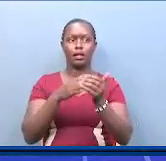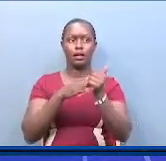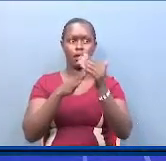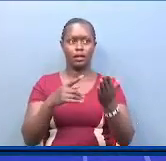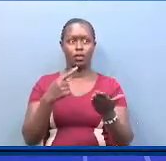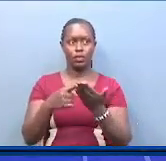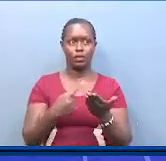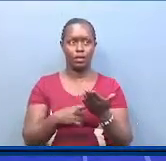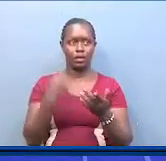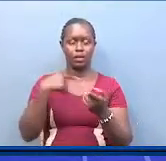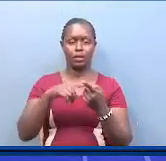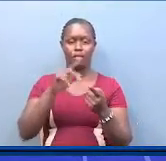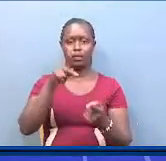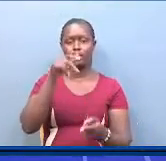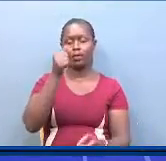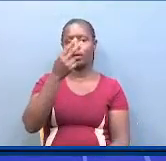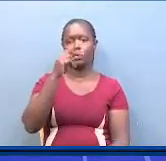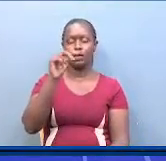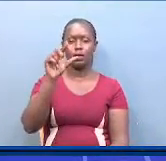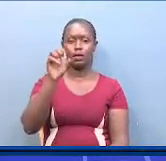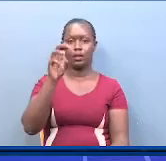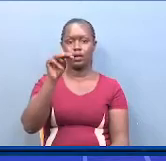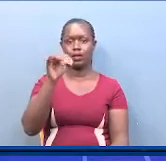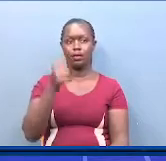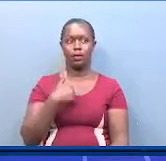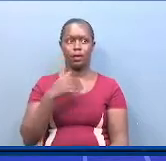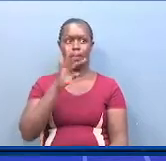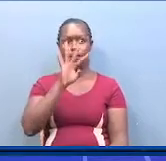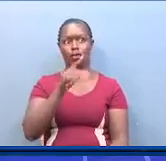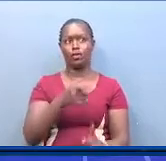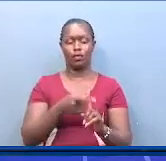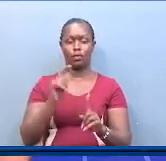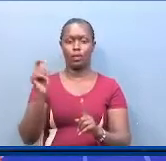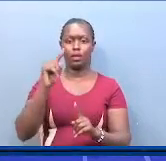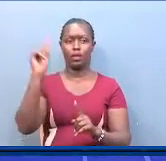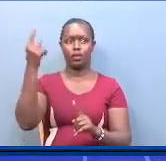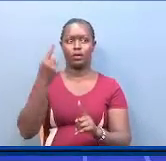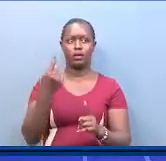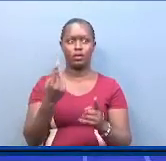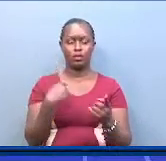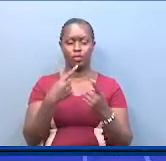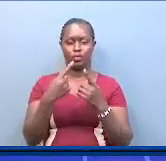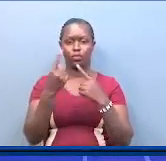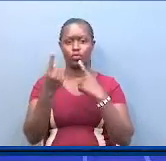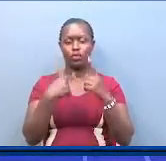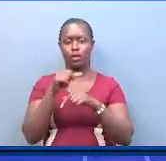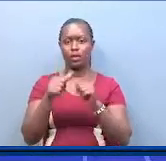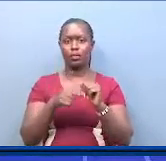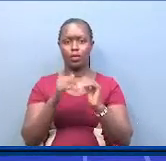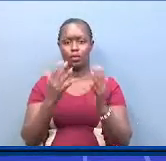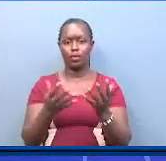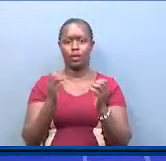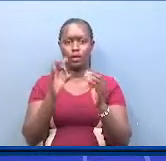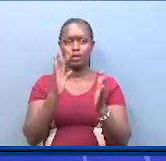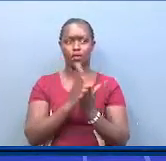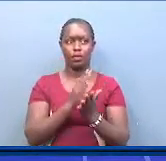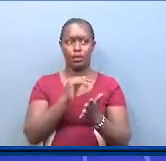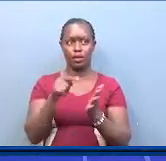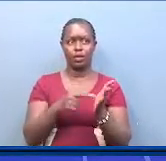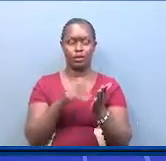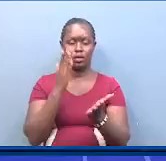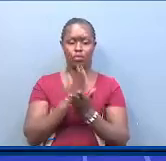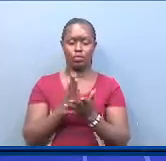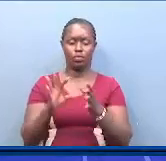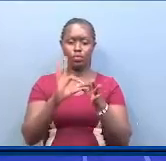way forward for Kagima. We have four candidates from Kenya Kwanza. What are we talking about? If for sure it's a real